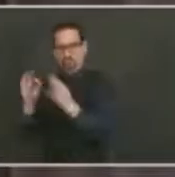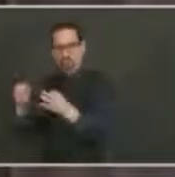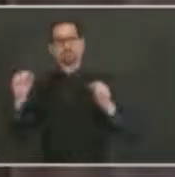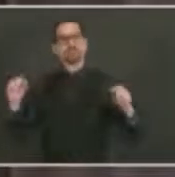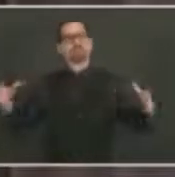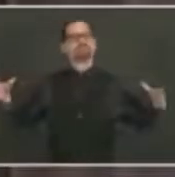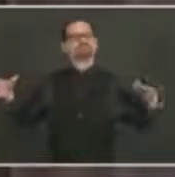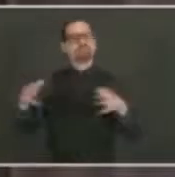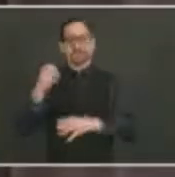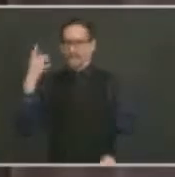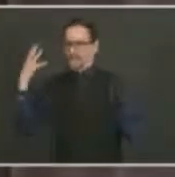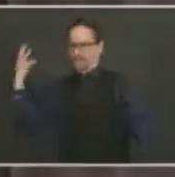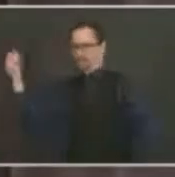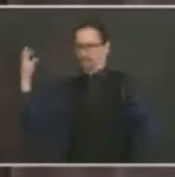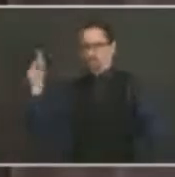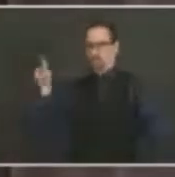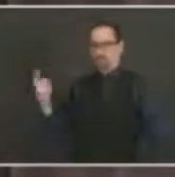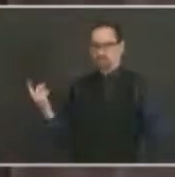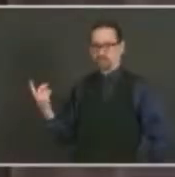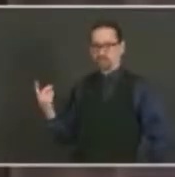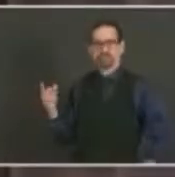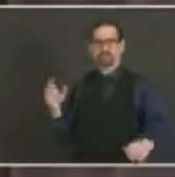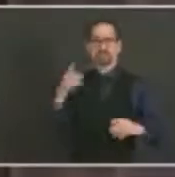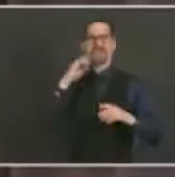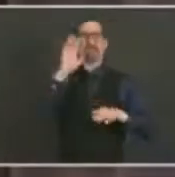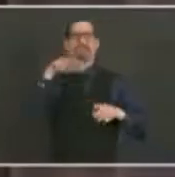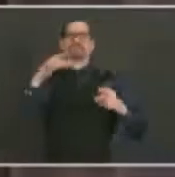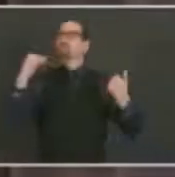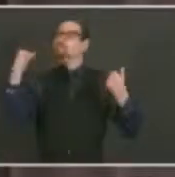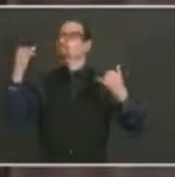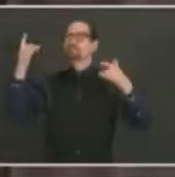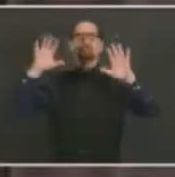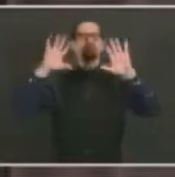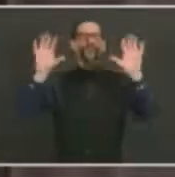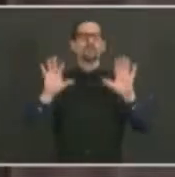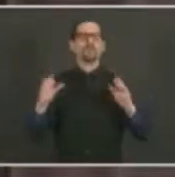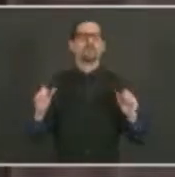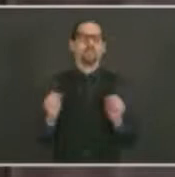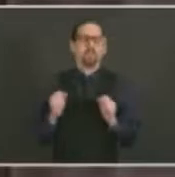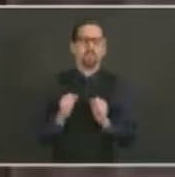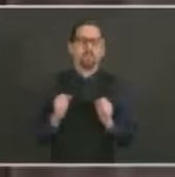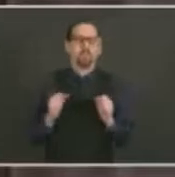we want it to, there will be more opportunities to be able to do that.